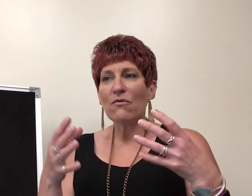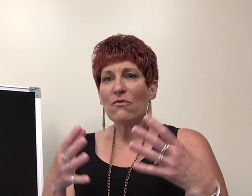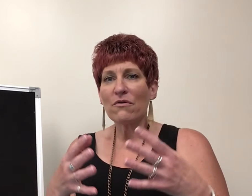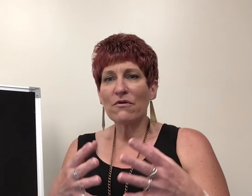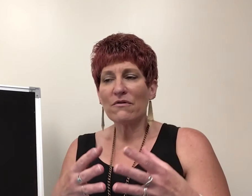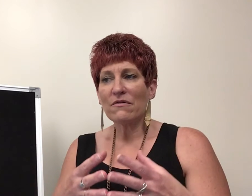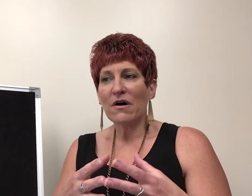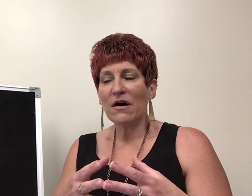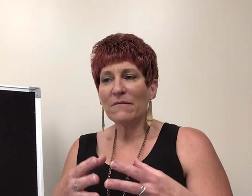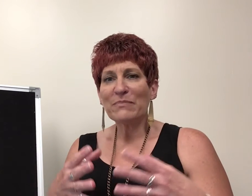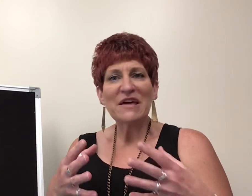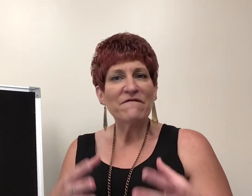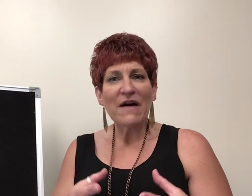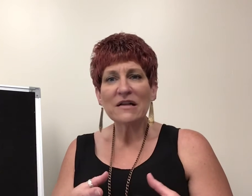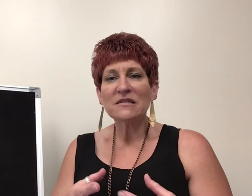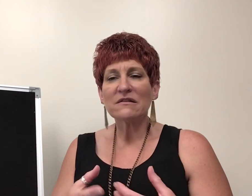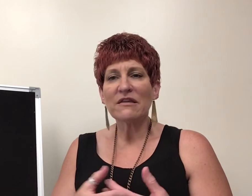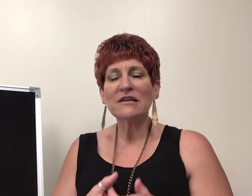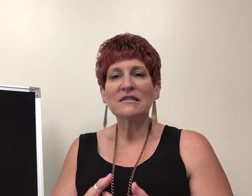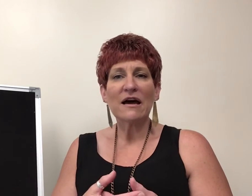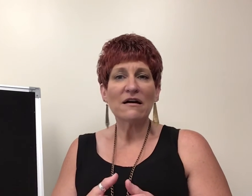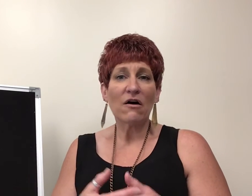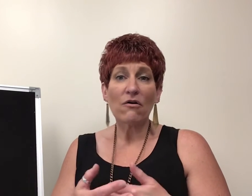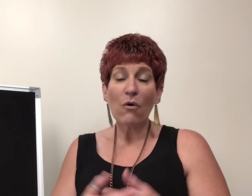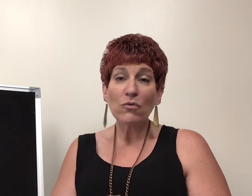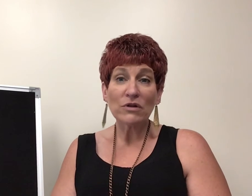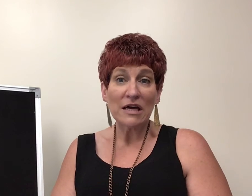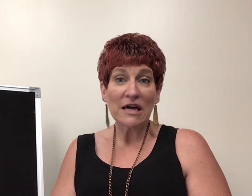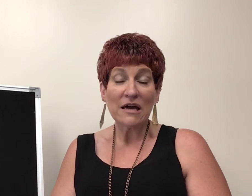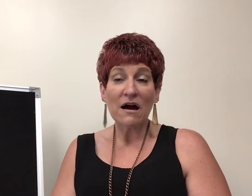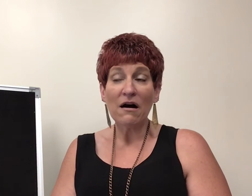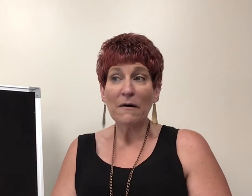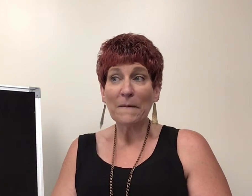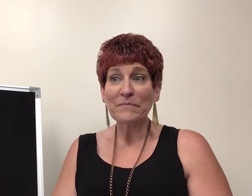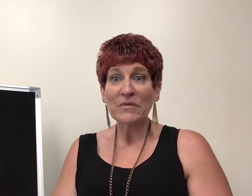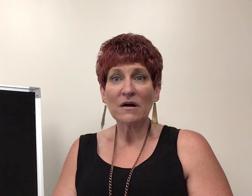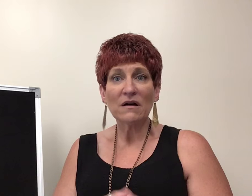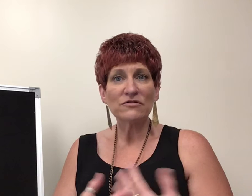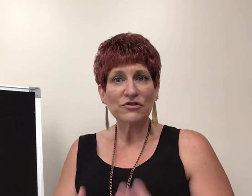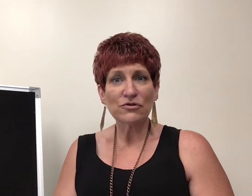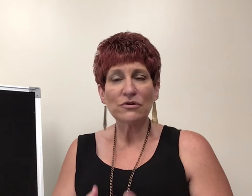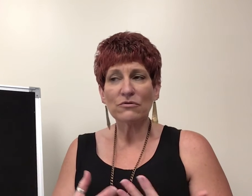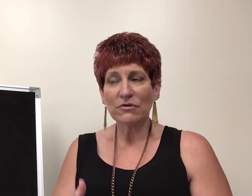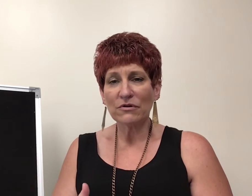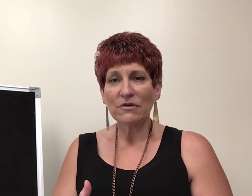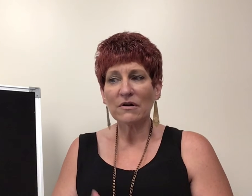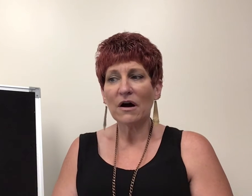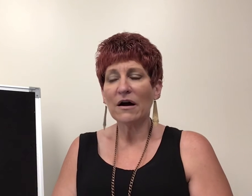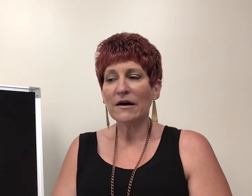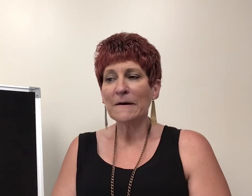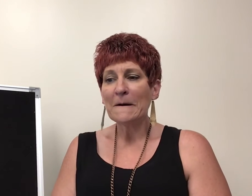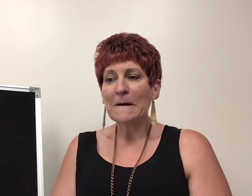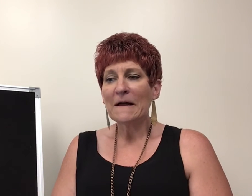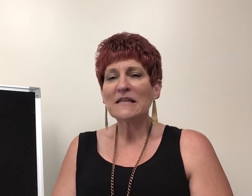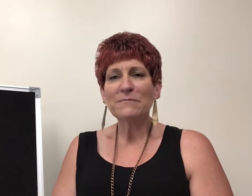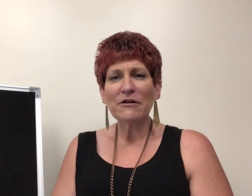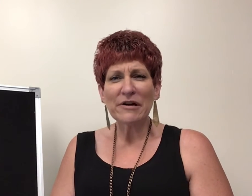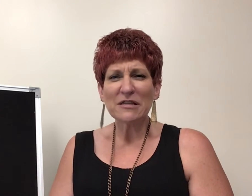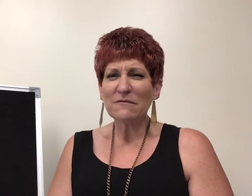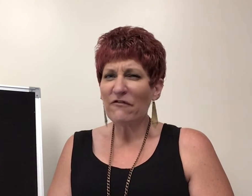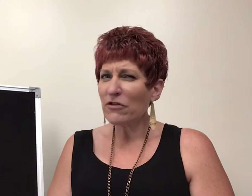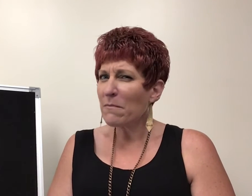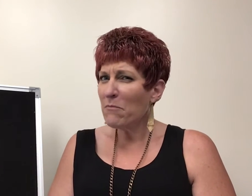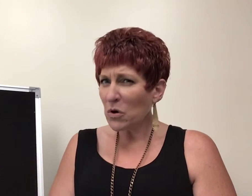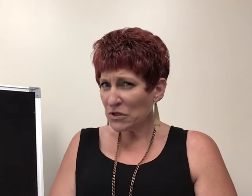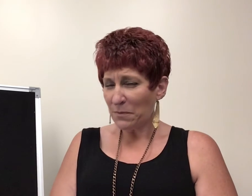neighborhood or events, things that are only understood or